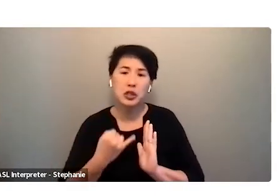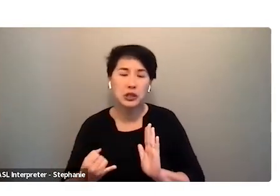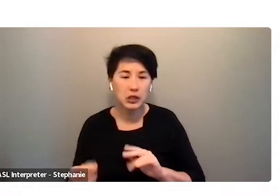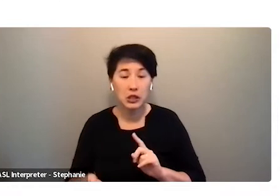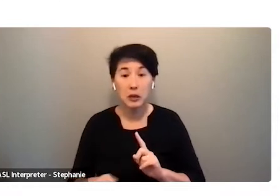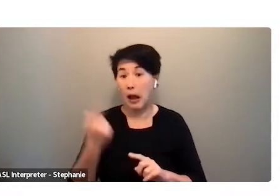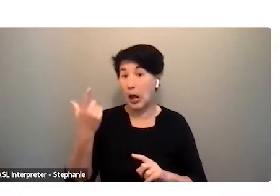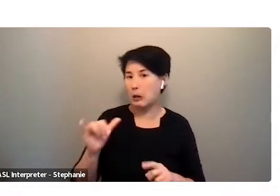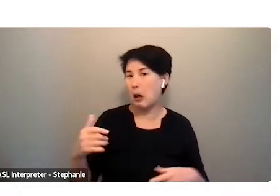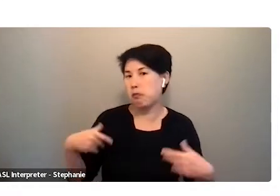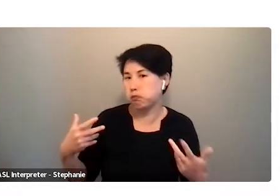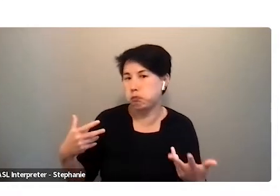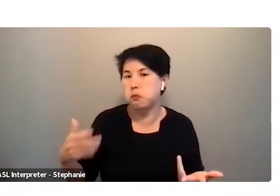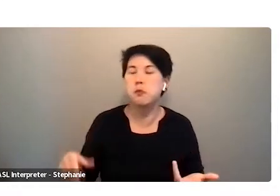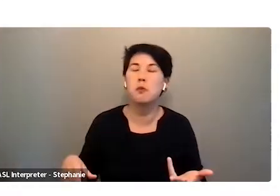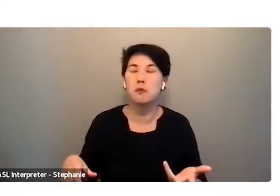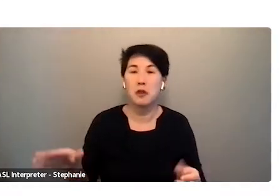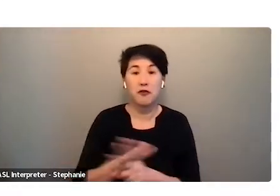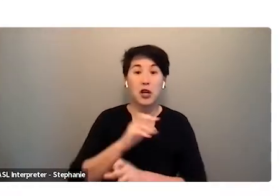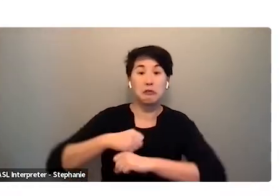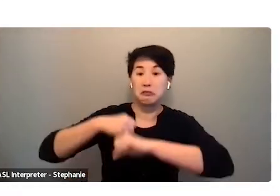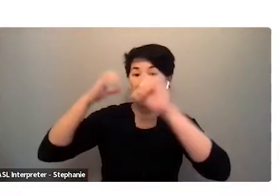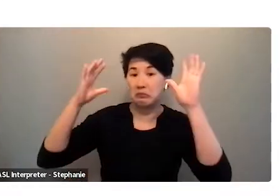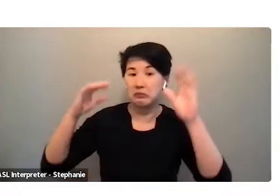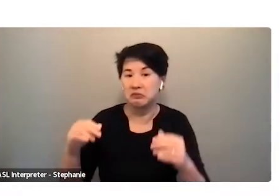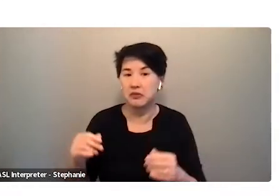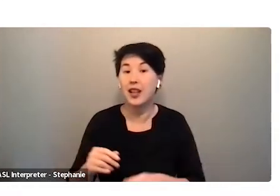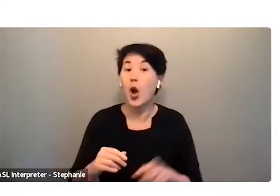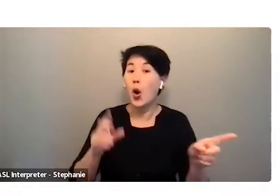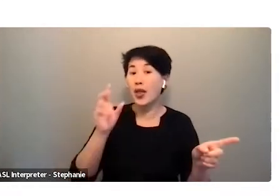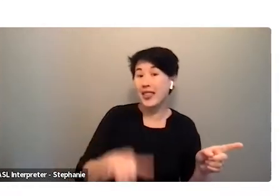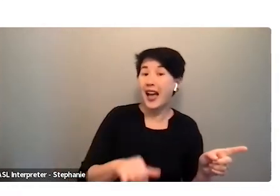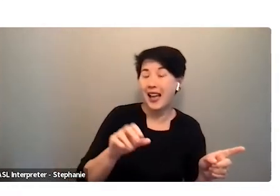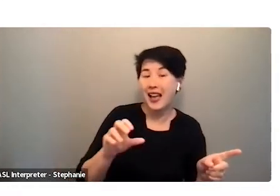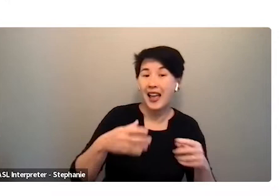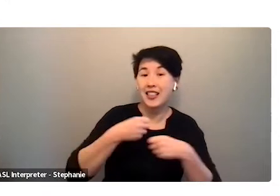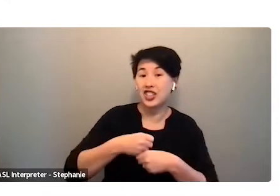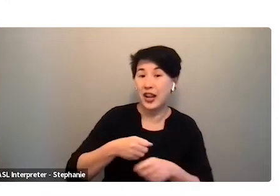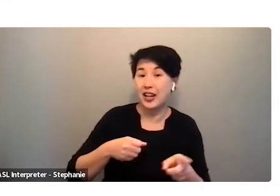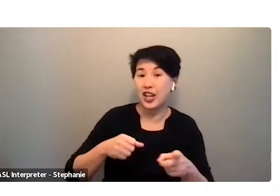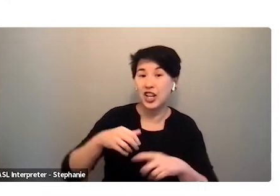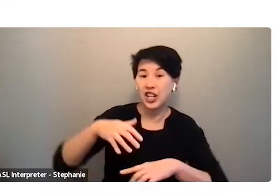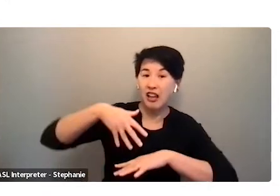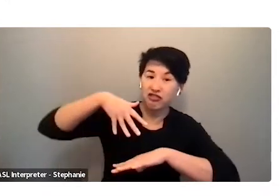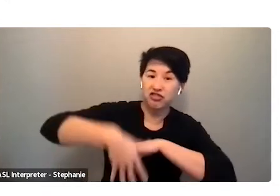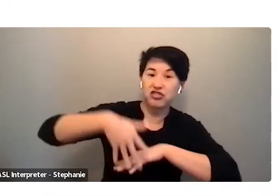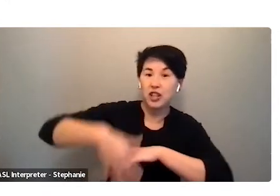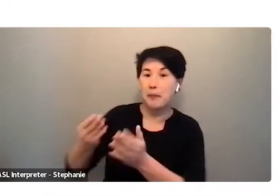was actually going to look like. And so this is the shredder that I was talking about. I hired this from